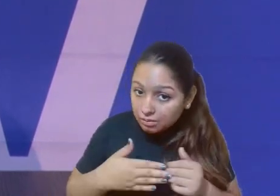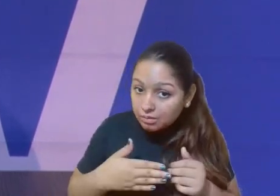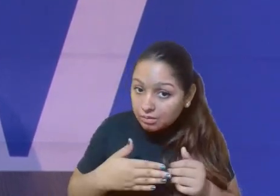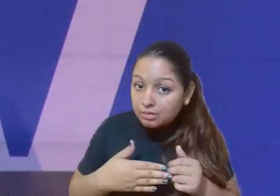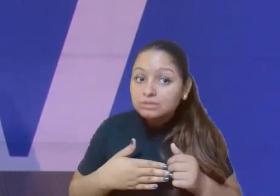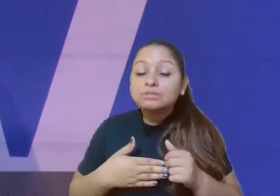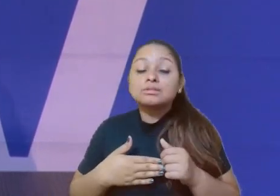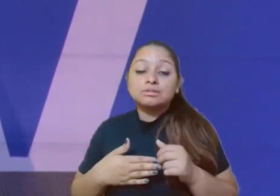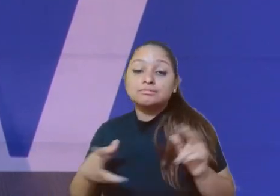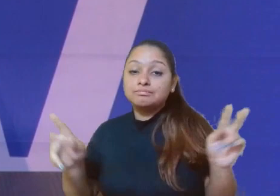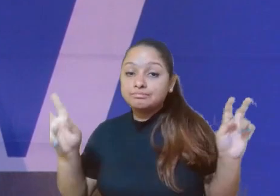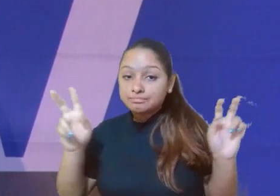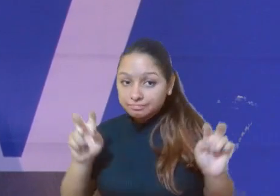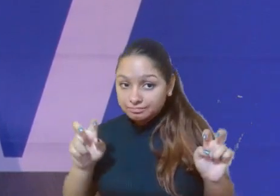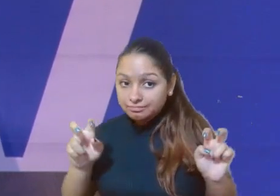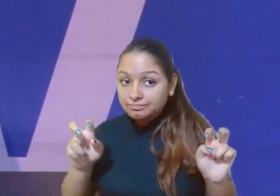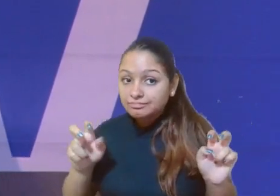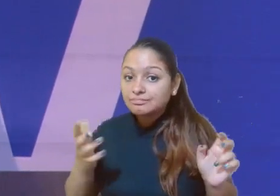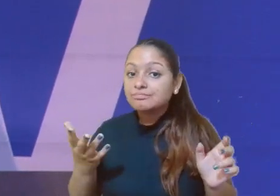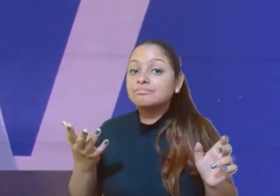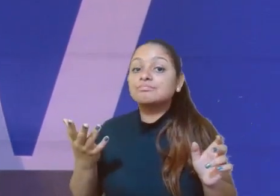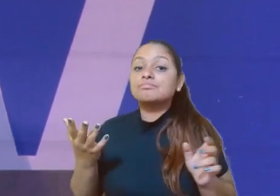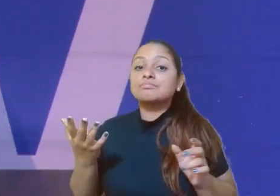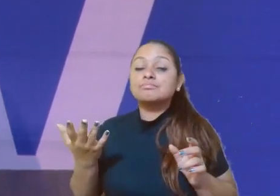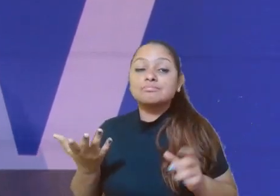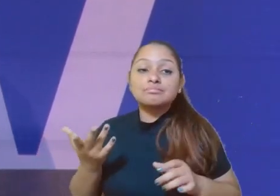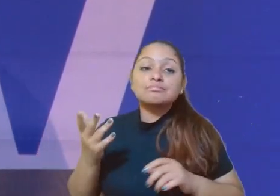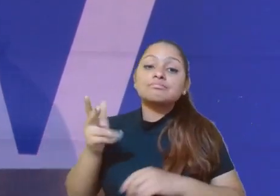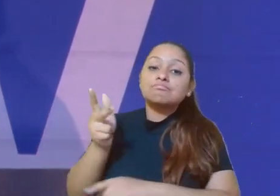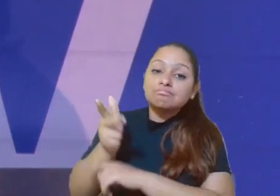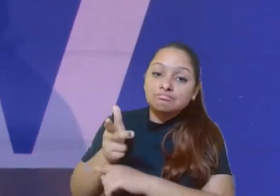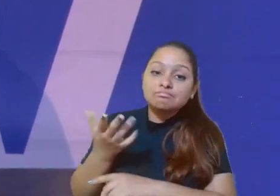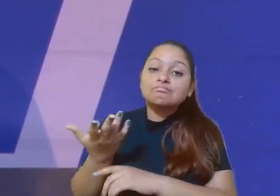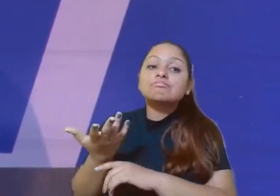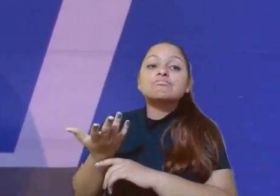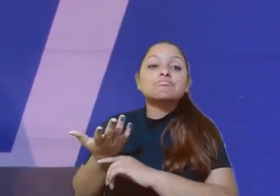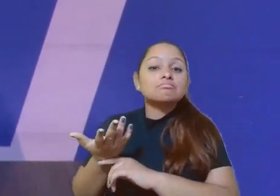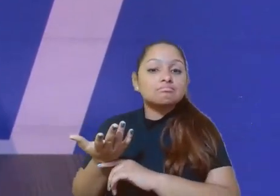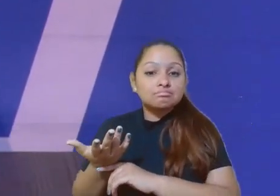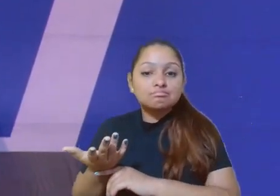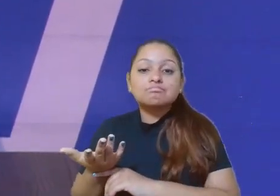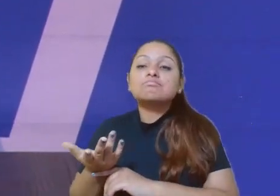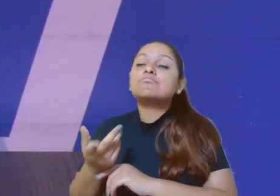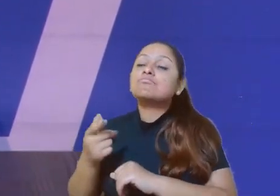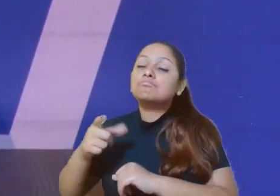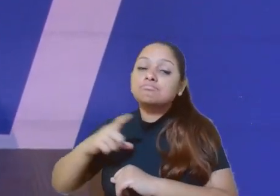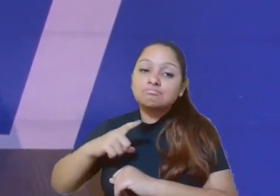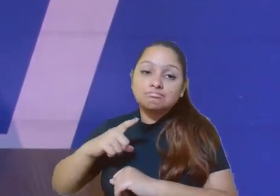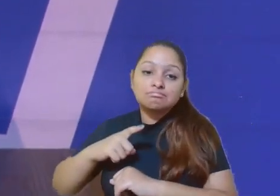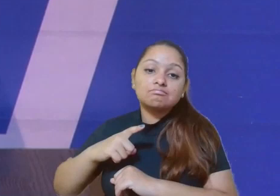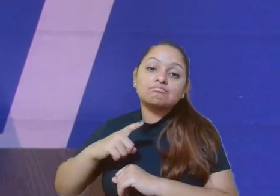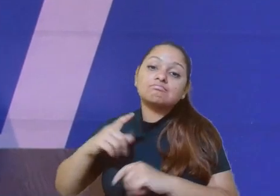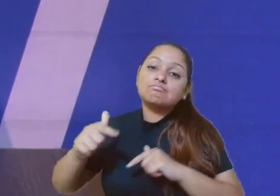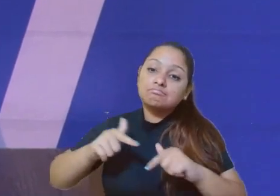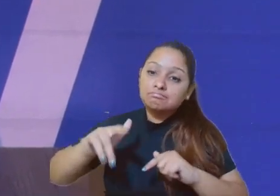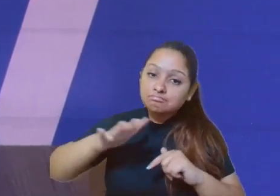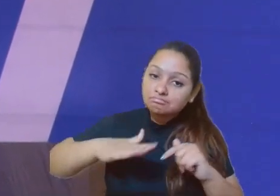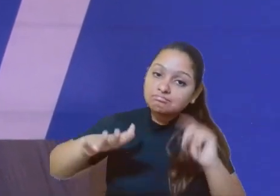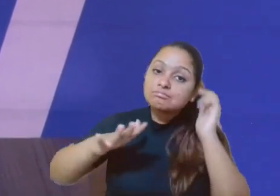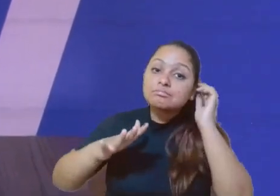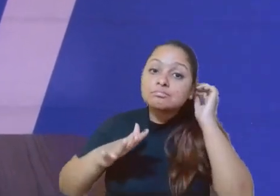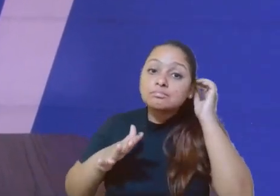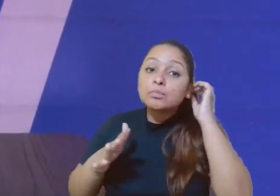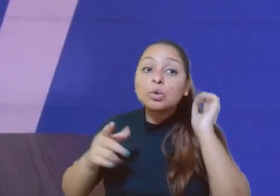We are really interested on that because we work in a high scale, in a big scale. Maybe a lot of you don't know,